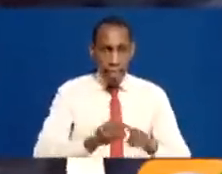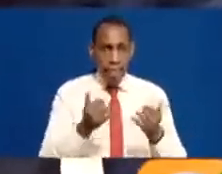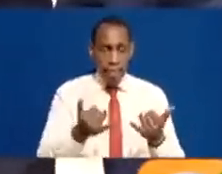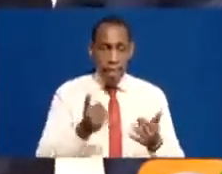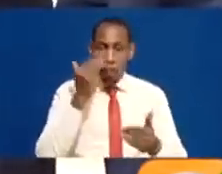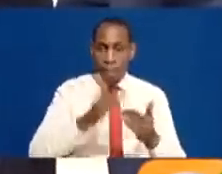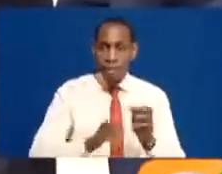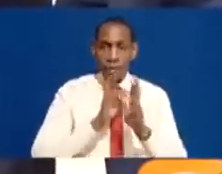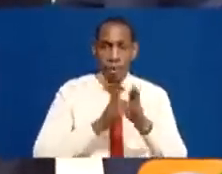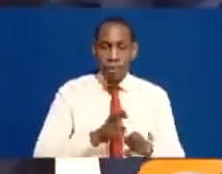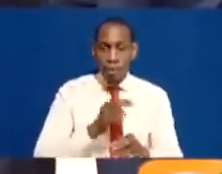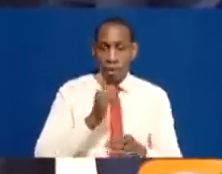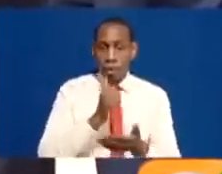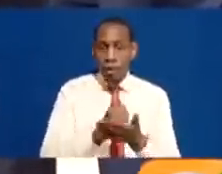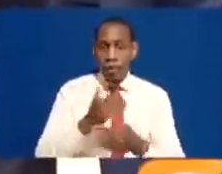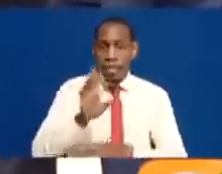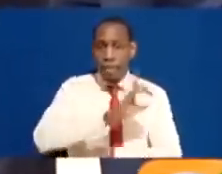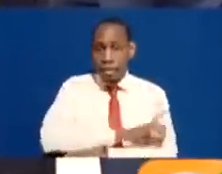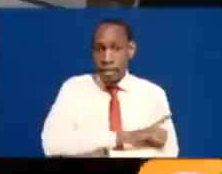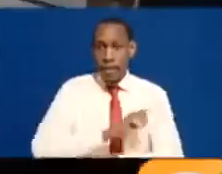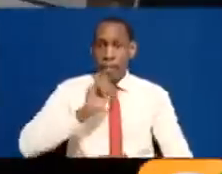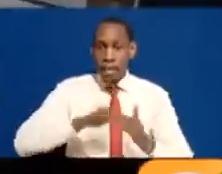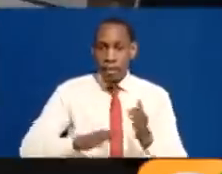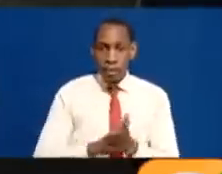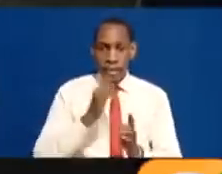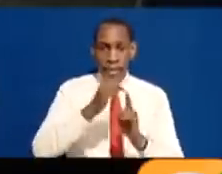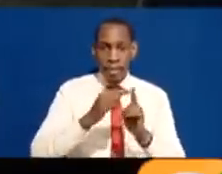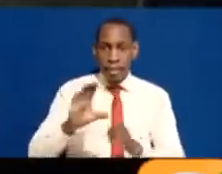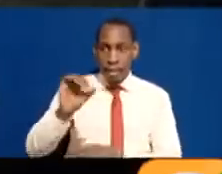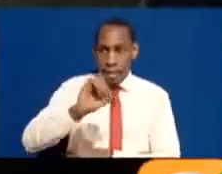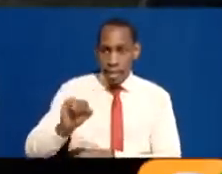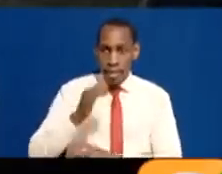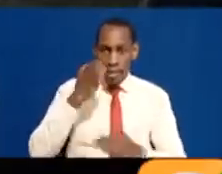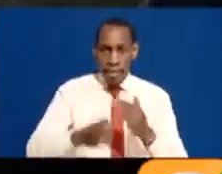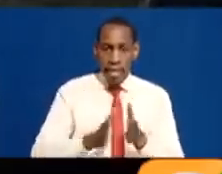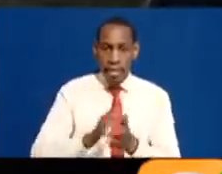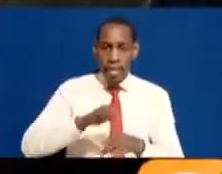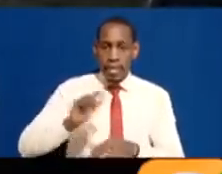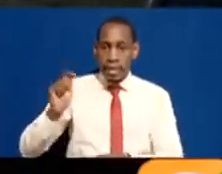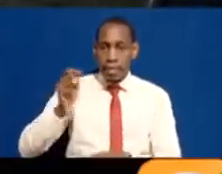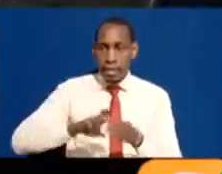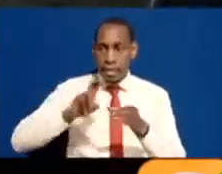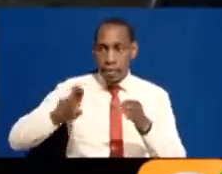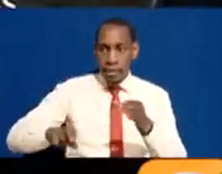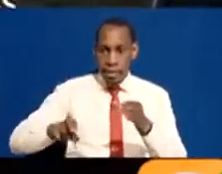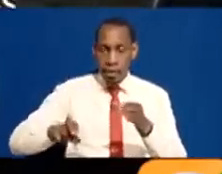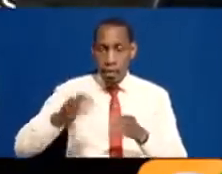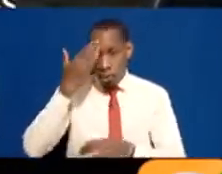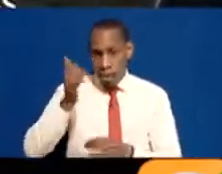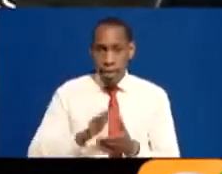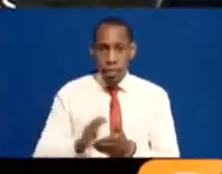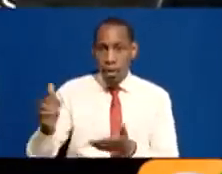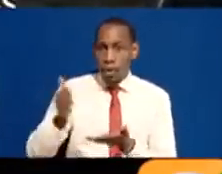since stopped reporting to their offices daily, say that the term of a CS ends with the exit of the outgoing president, since they are